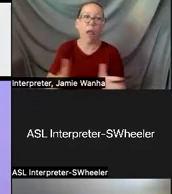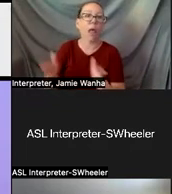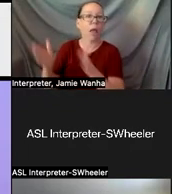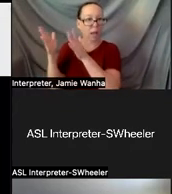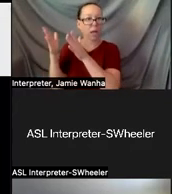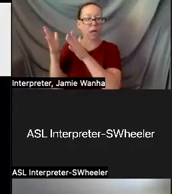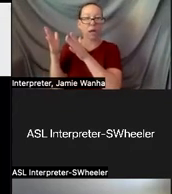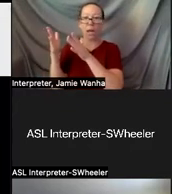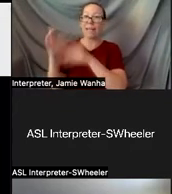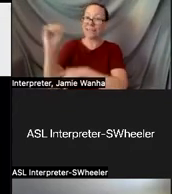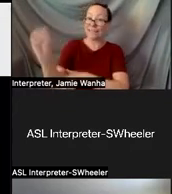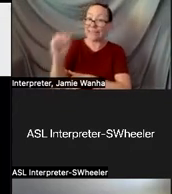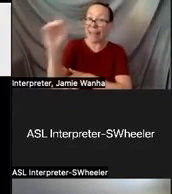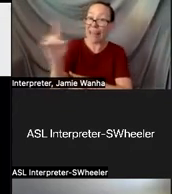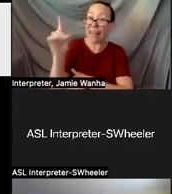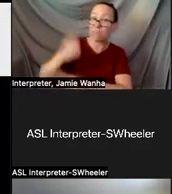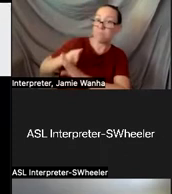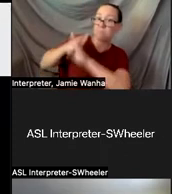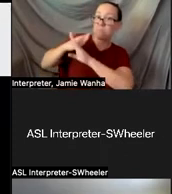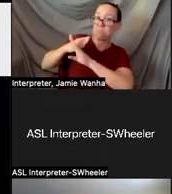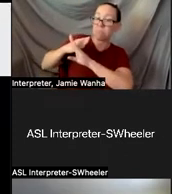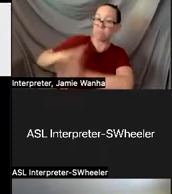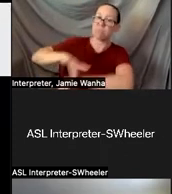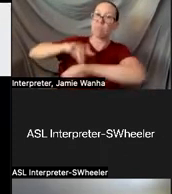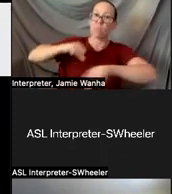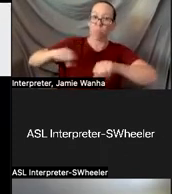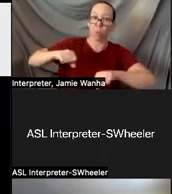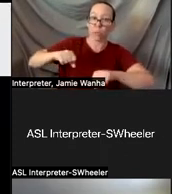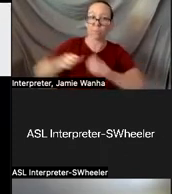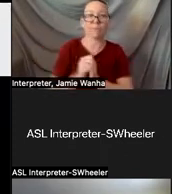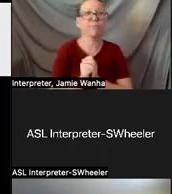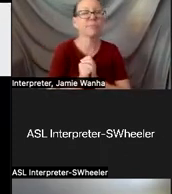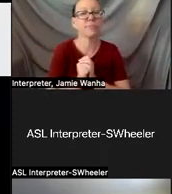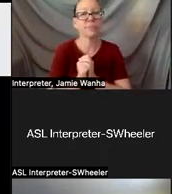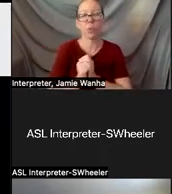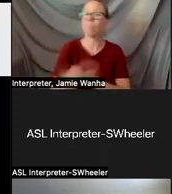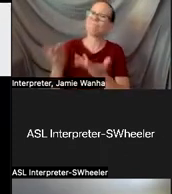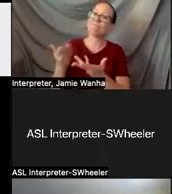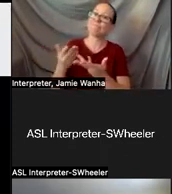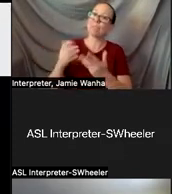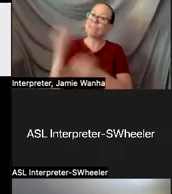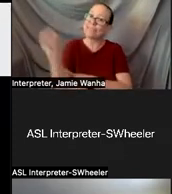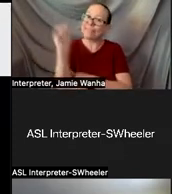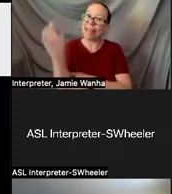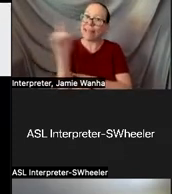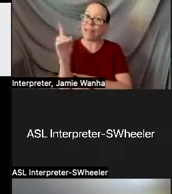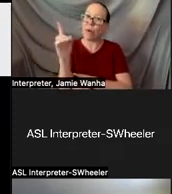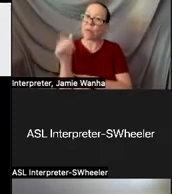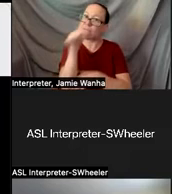San Diego, and we propose 11 steps that are listed in the next slides here. Step number